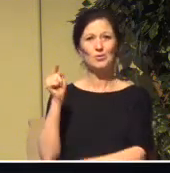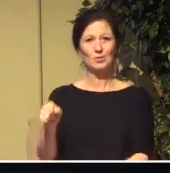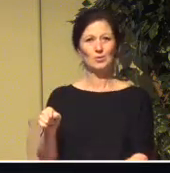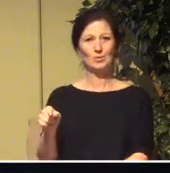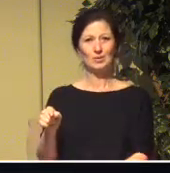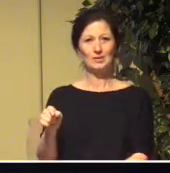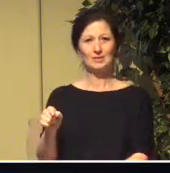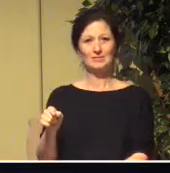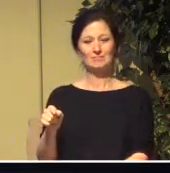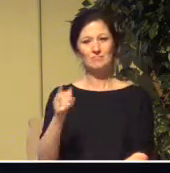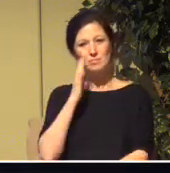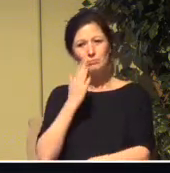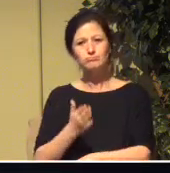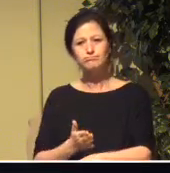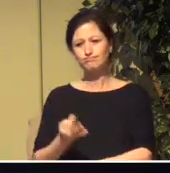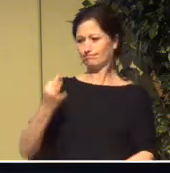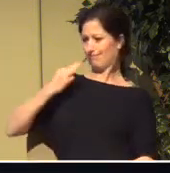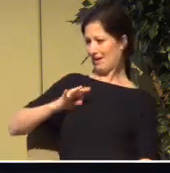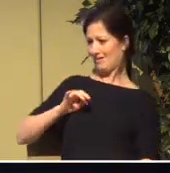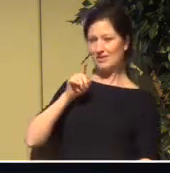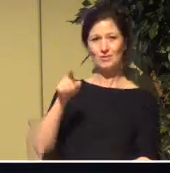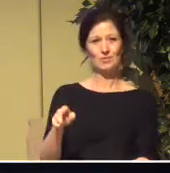hope and a future.